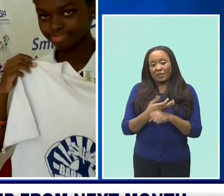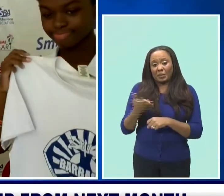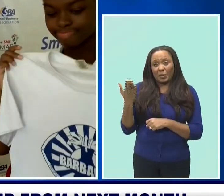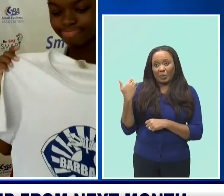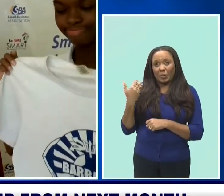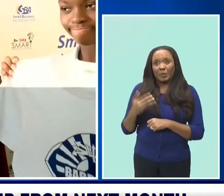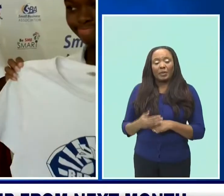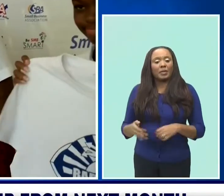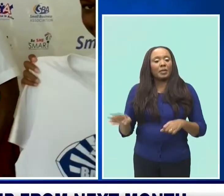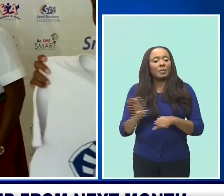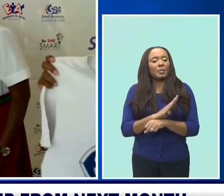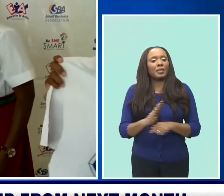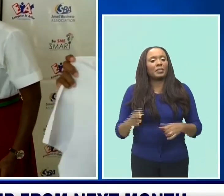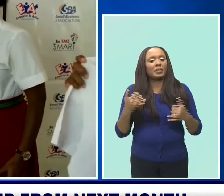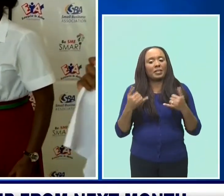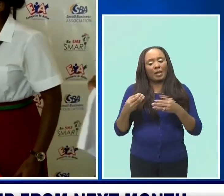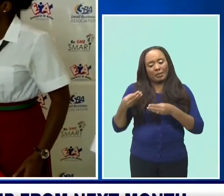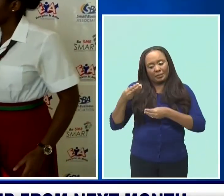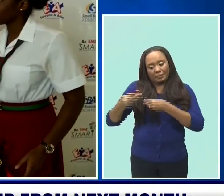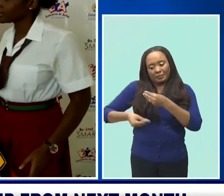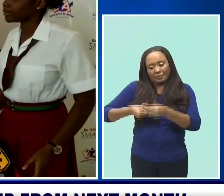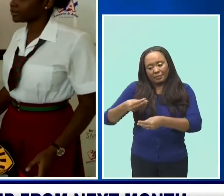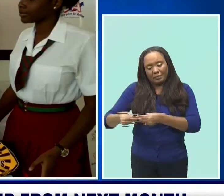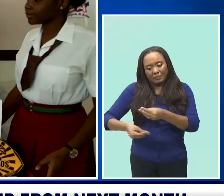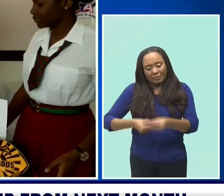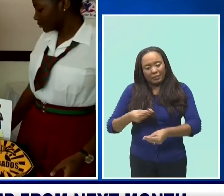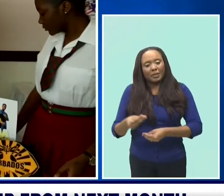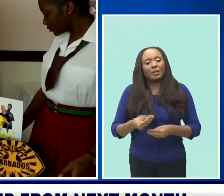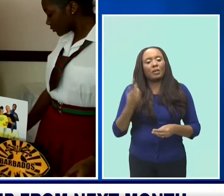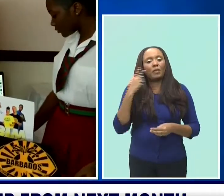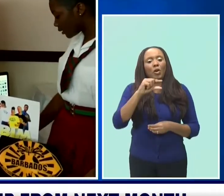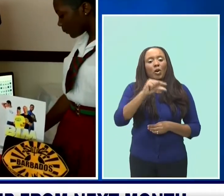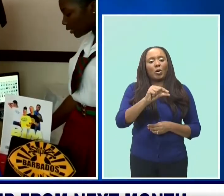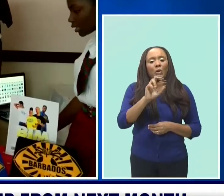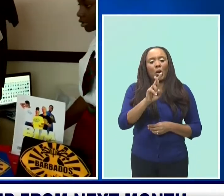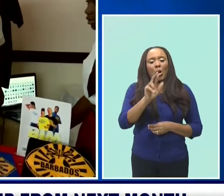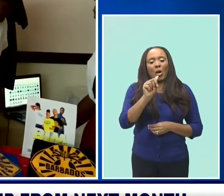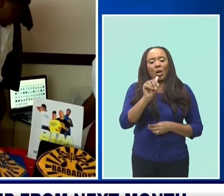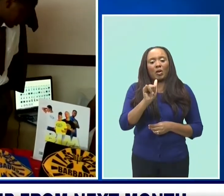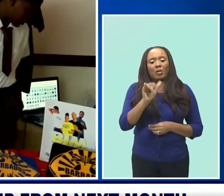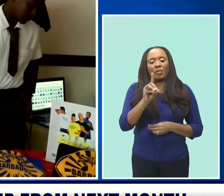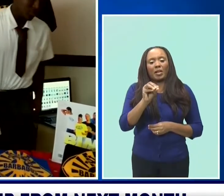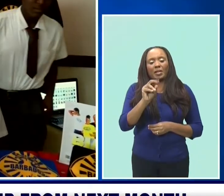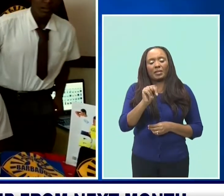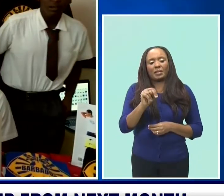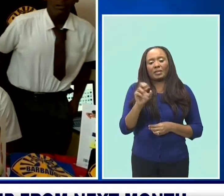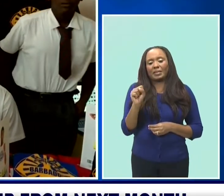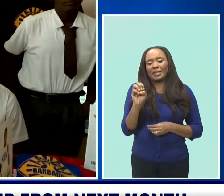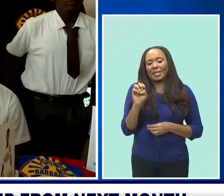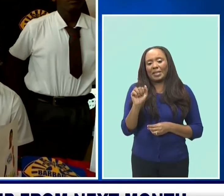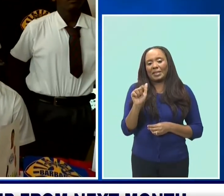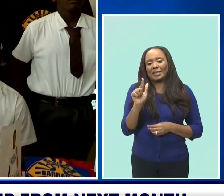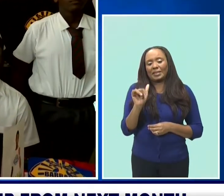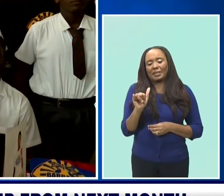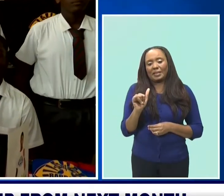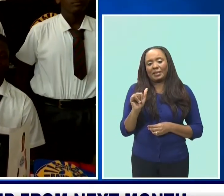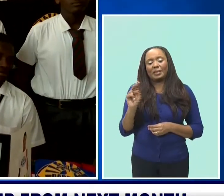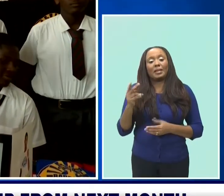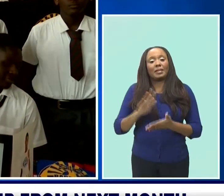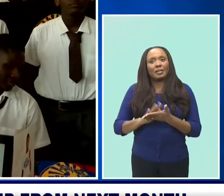That business is now passed on to every new cohort of Graydon Seeley students participating in the Enterprise in Action